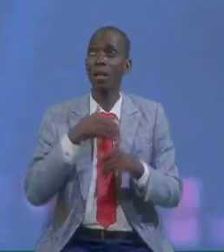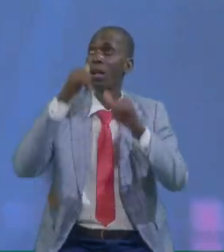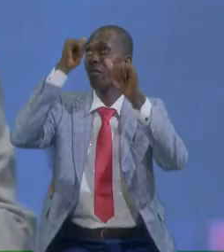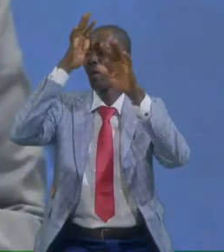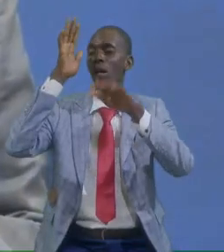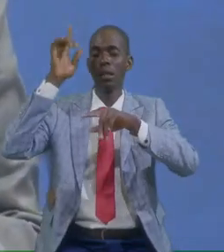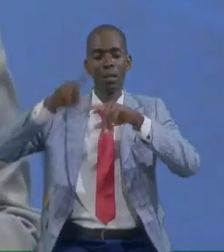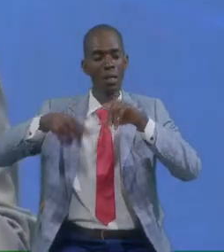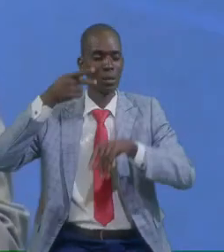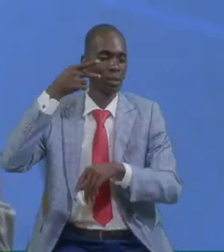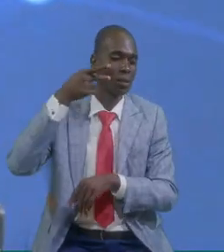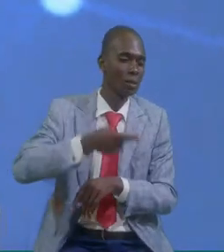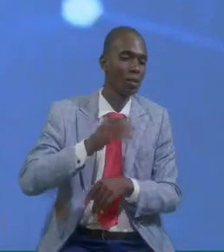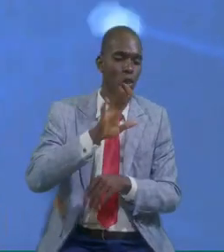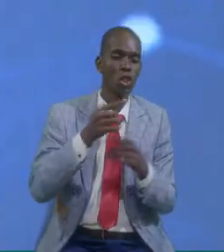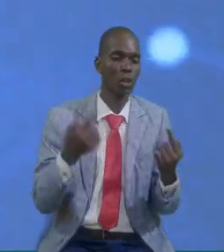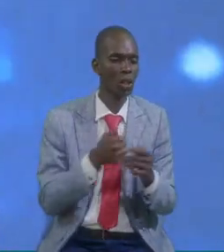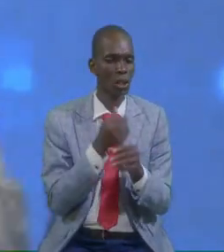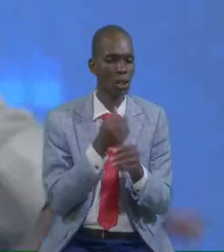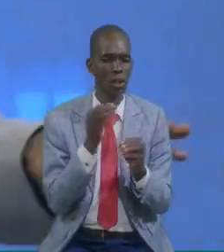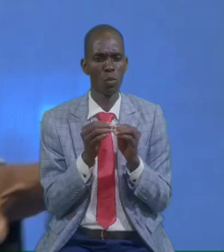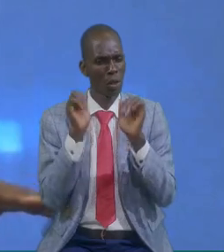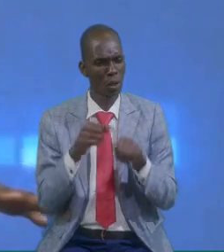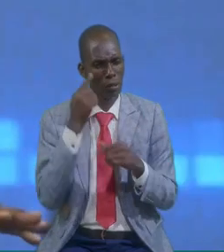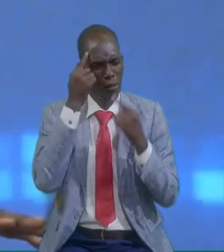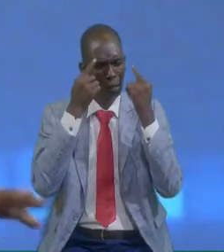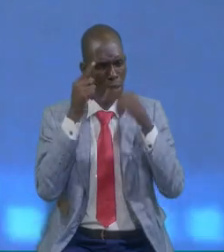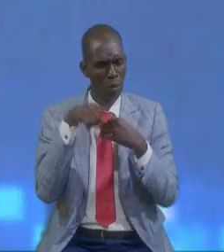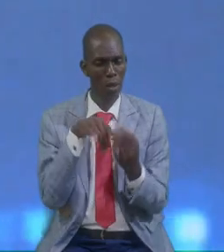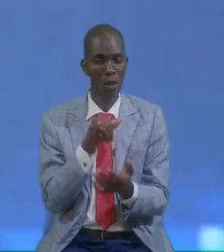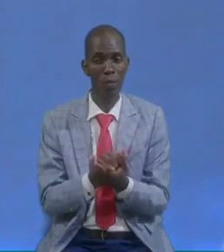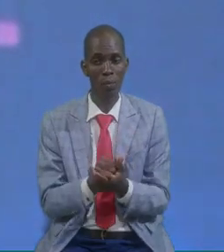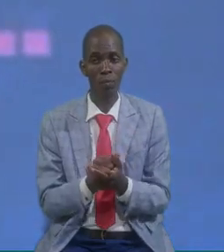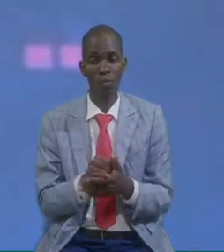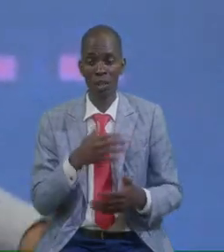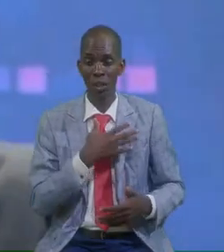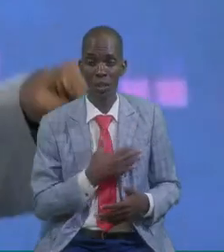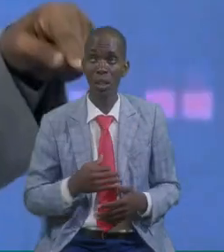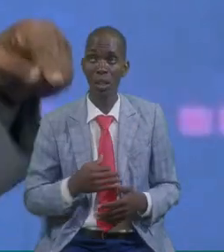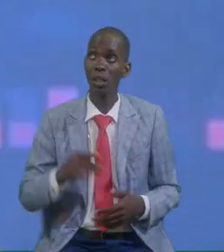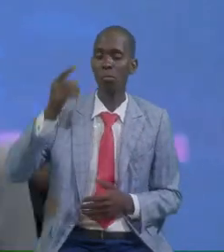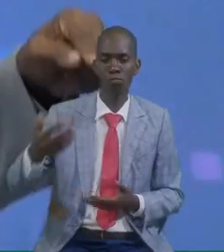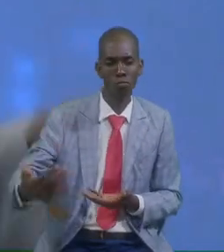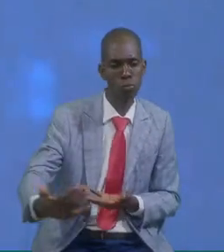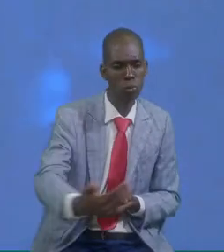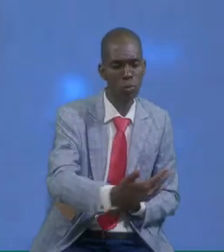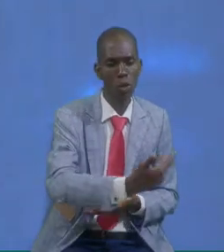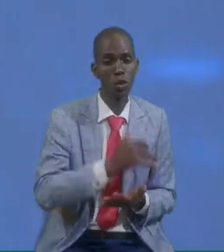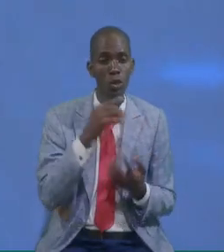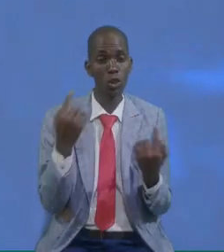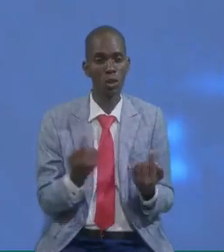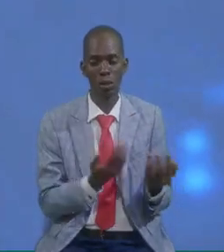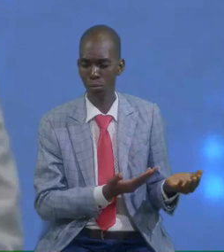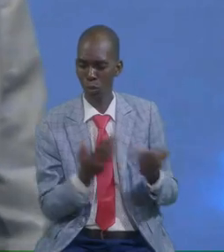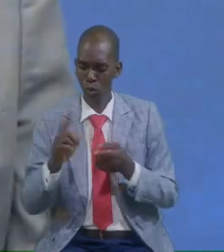sins anymore. Can you think about that? That he drops all your sins in the depths of the